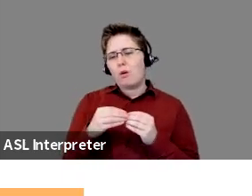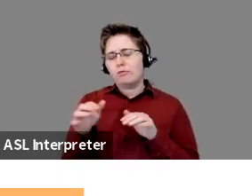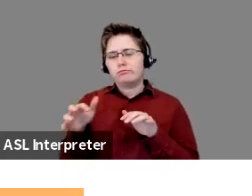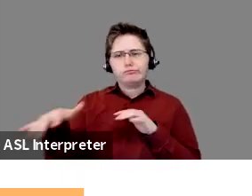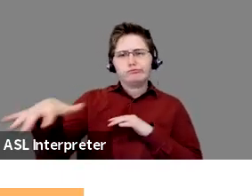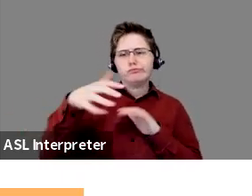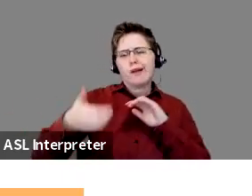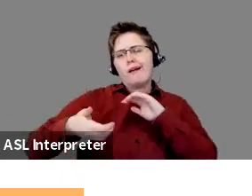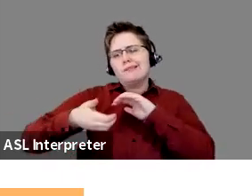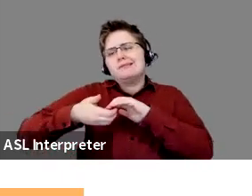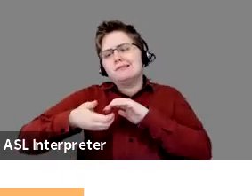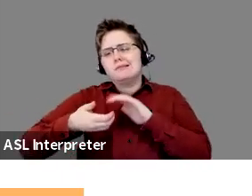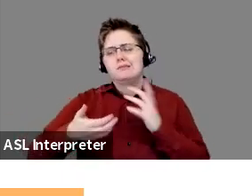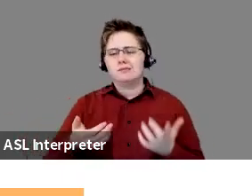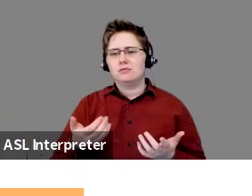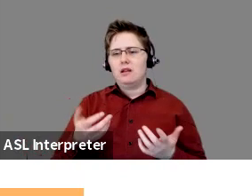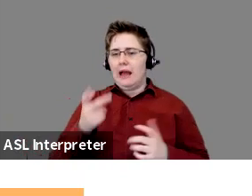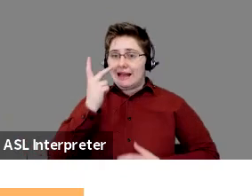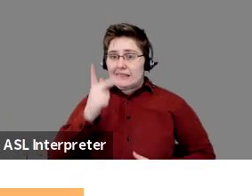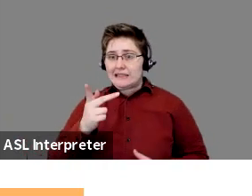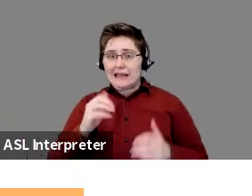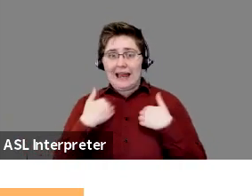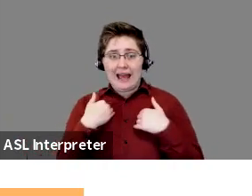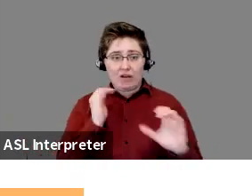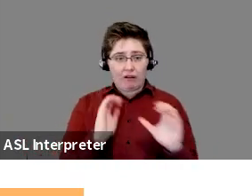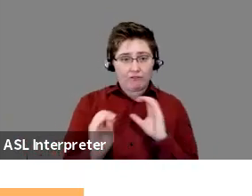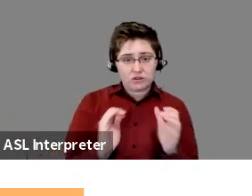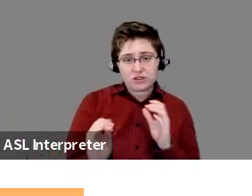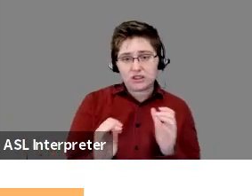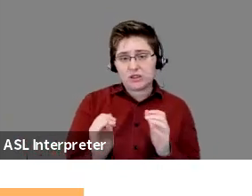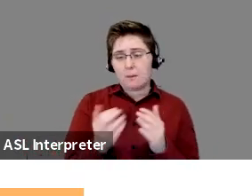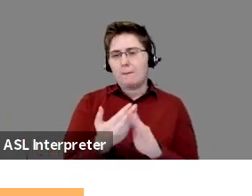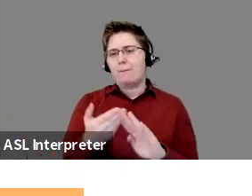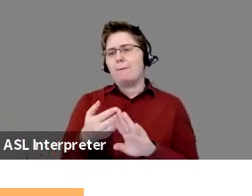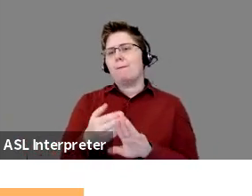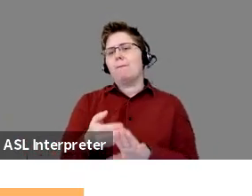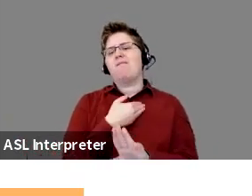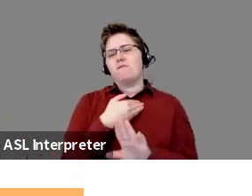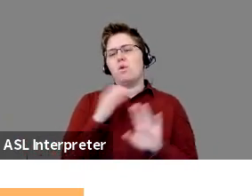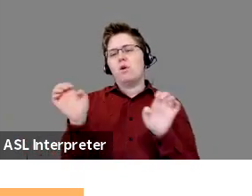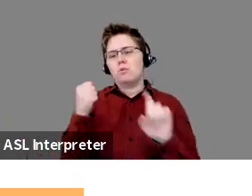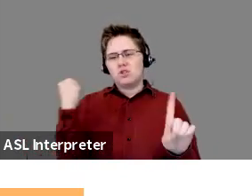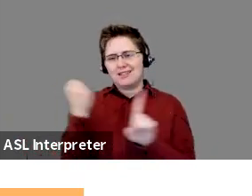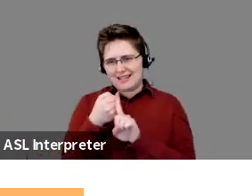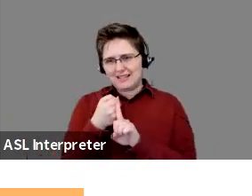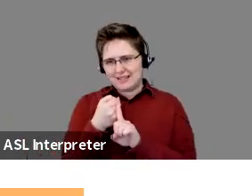the outskirts, and to really see and have conversation before an emergency situation